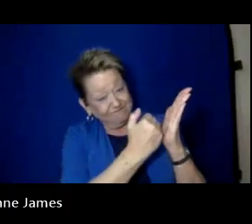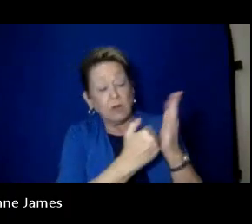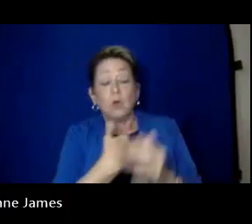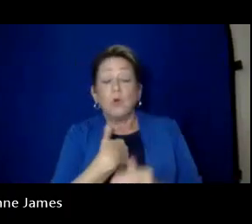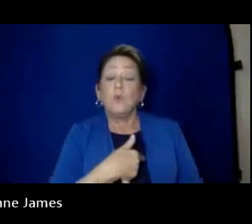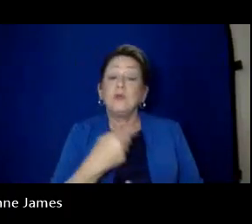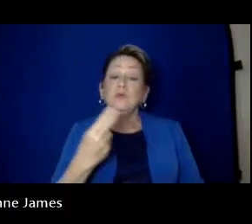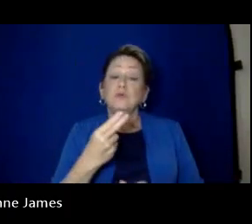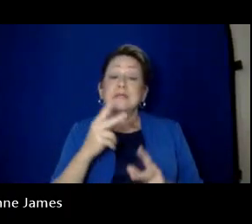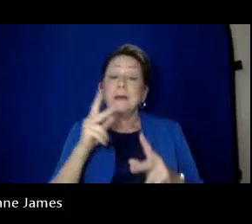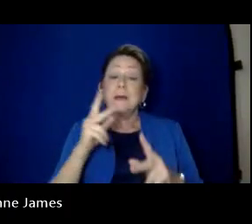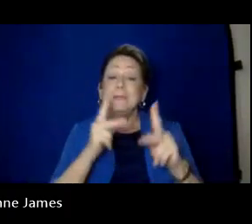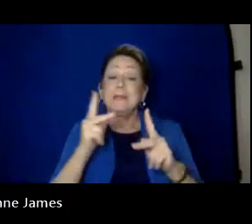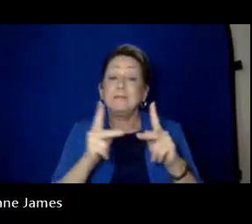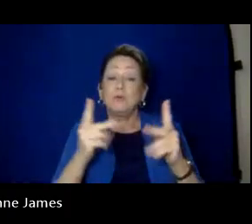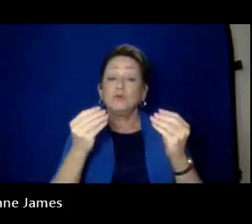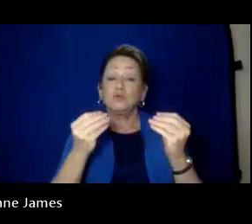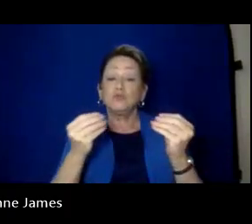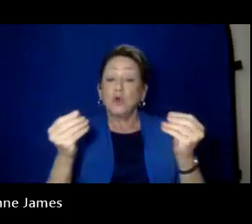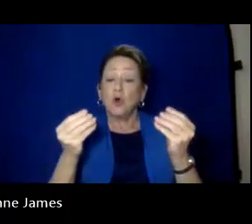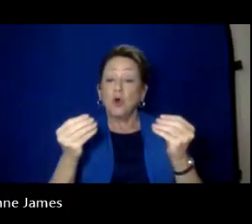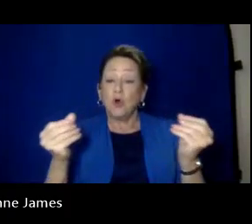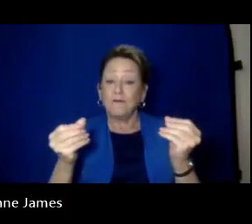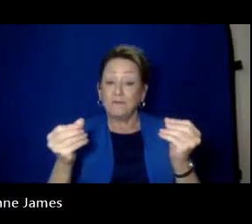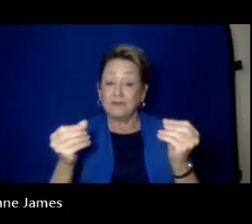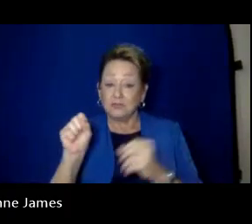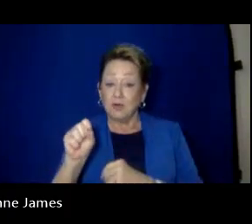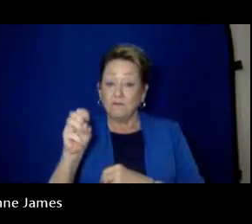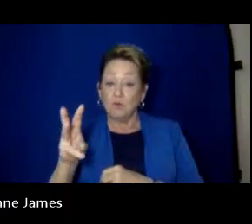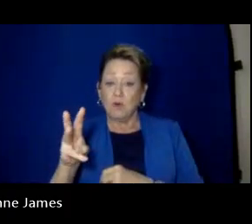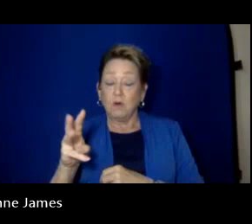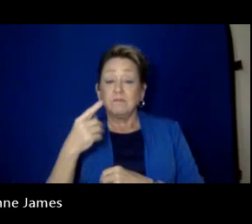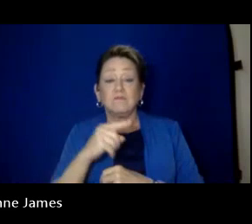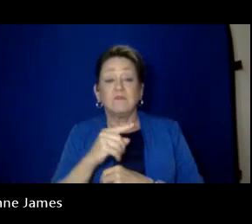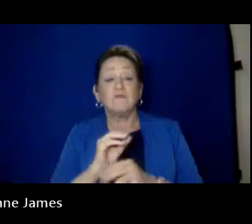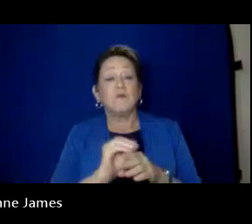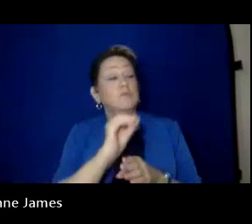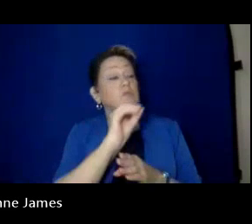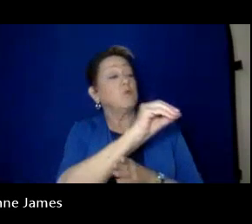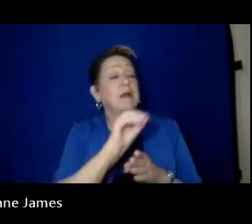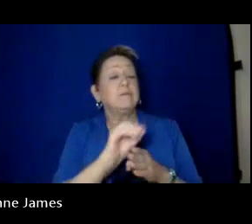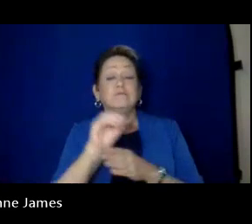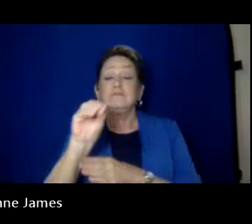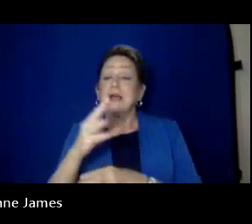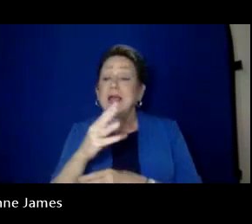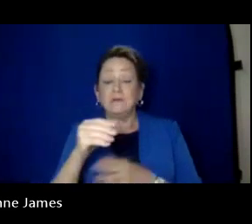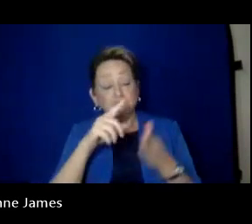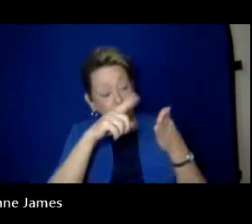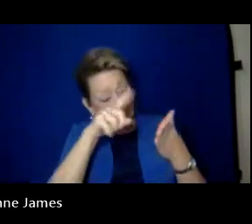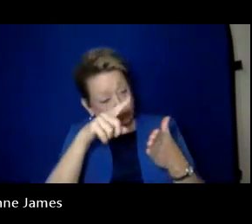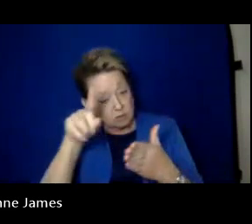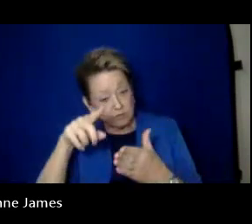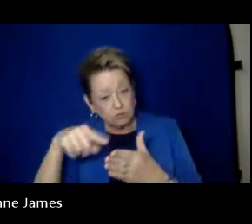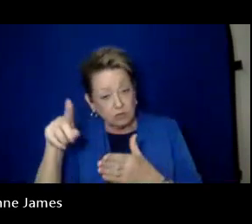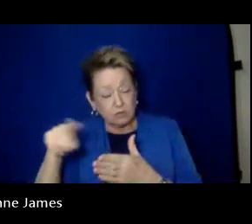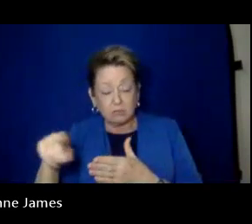the PeopleSoft system to record put away and depletion processes and to also verify